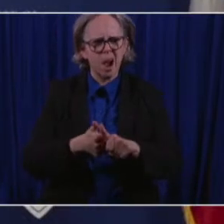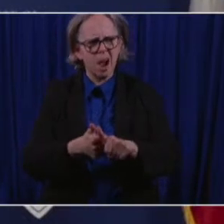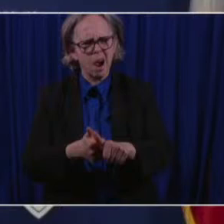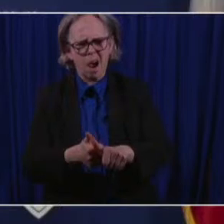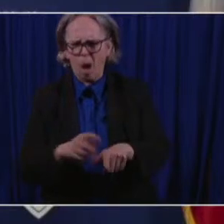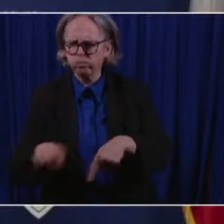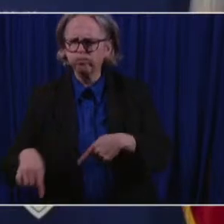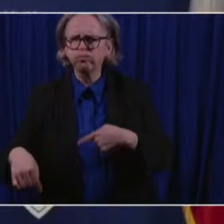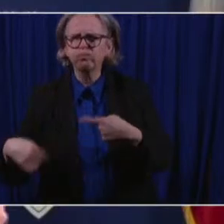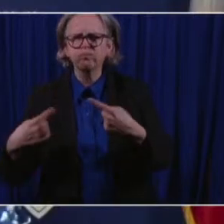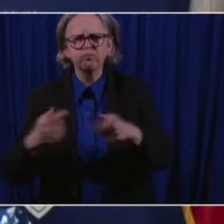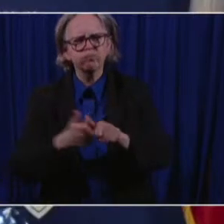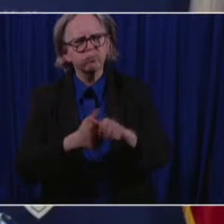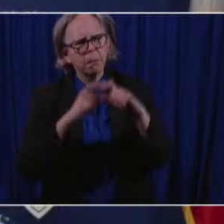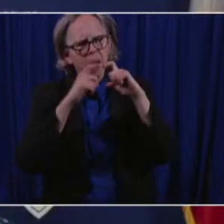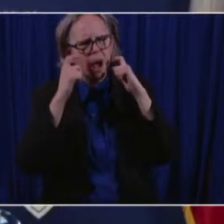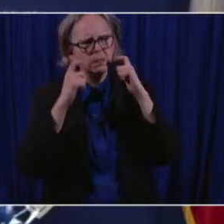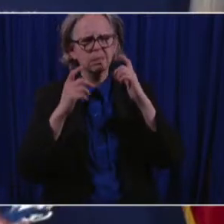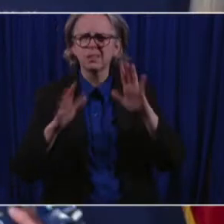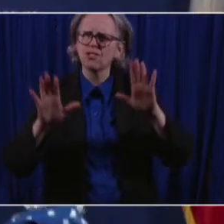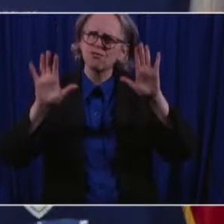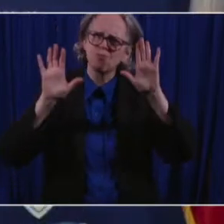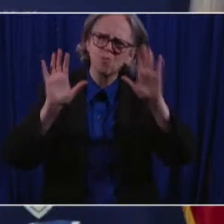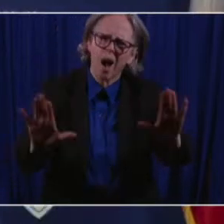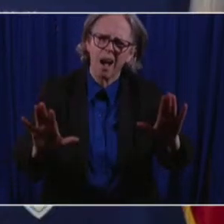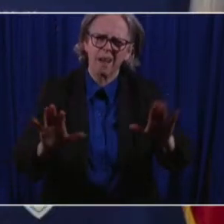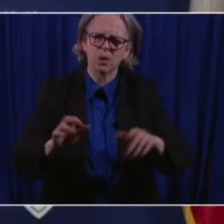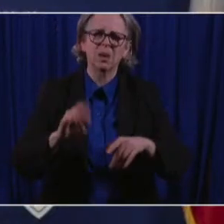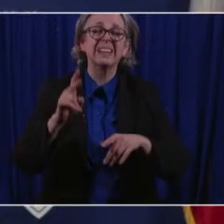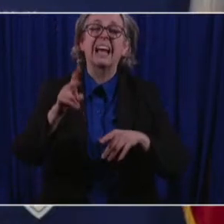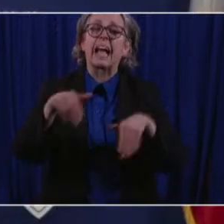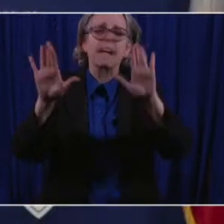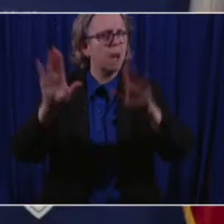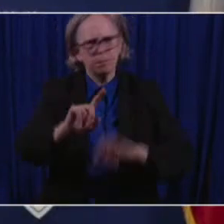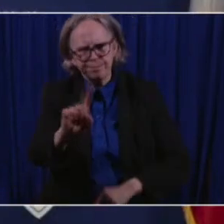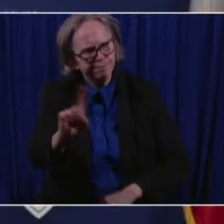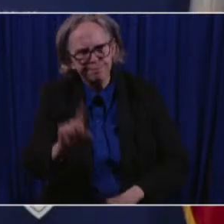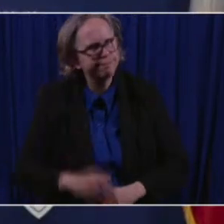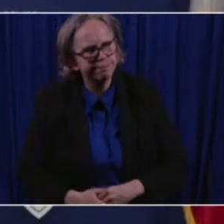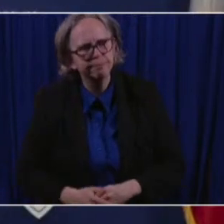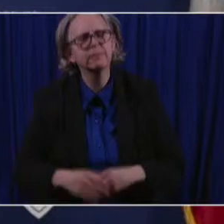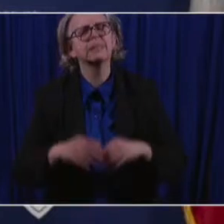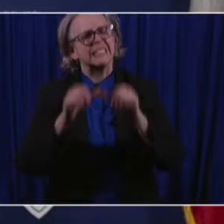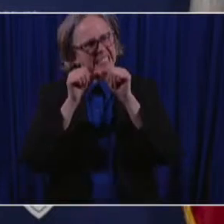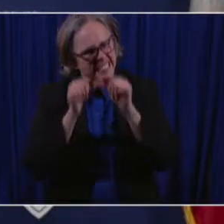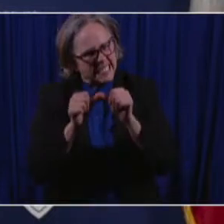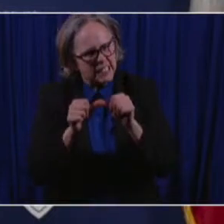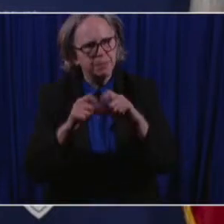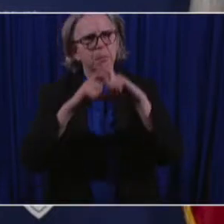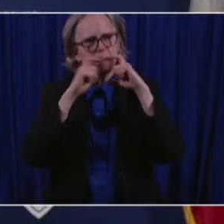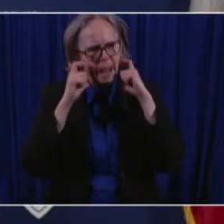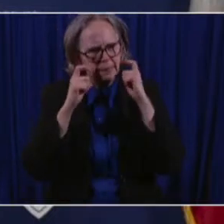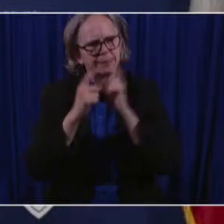makes a difference. We just have to do this a little longer. Where we can take